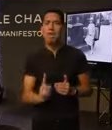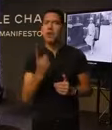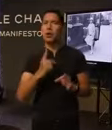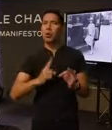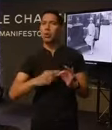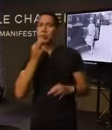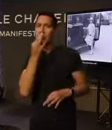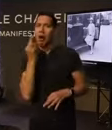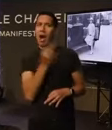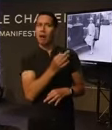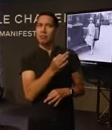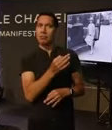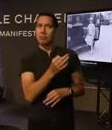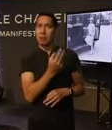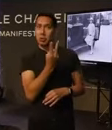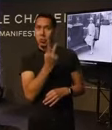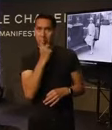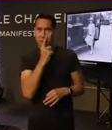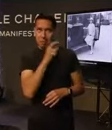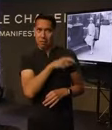question to the panel,